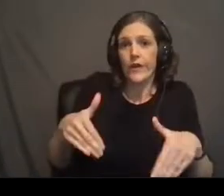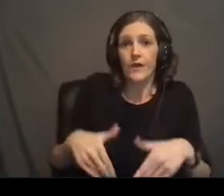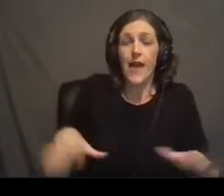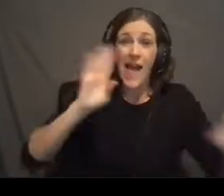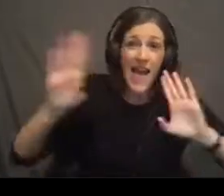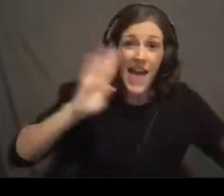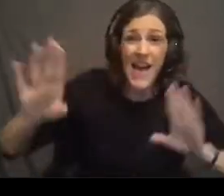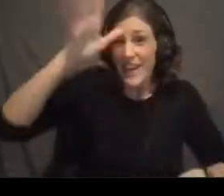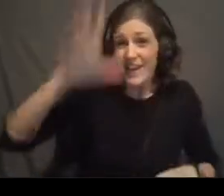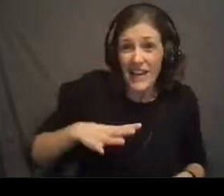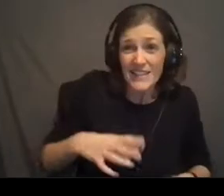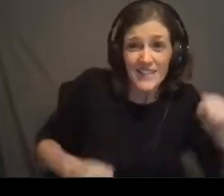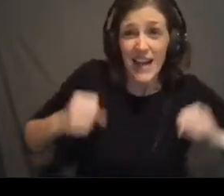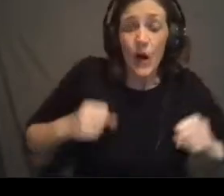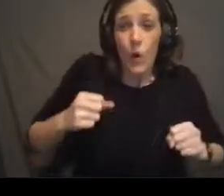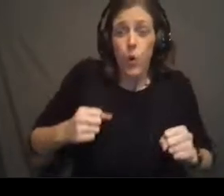guys.